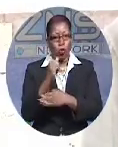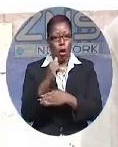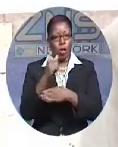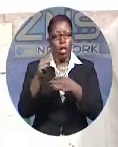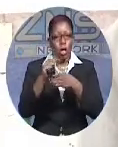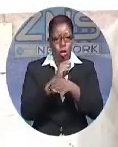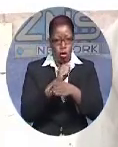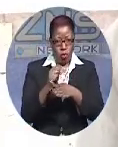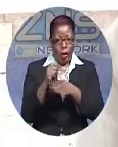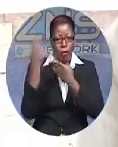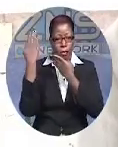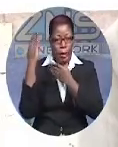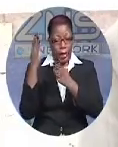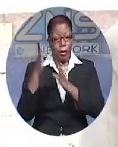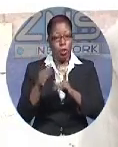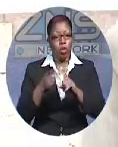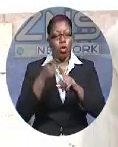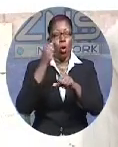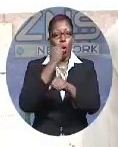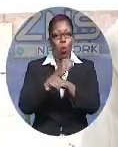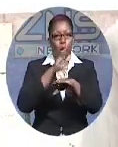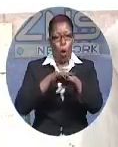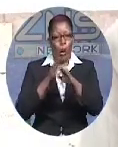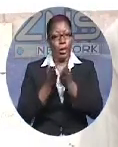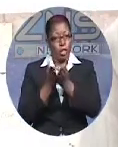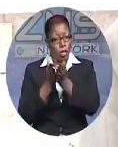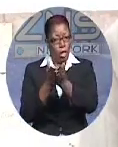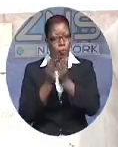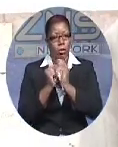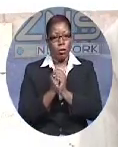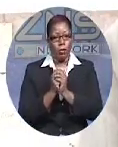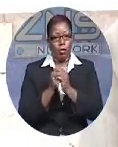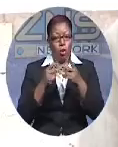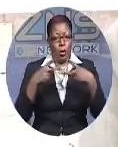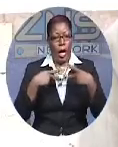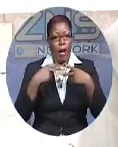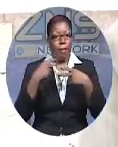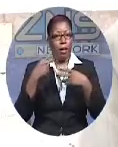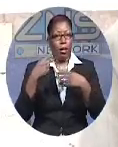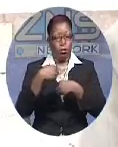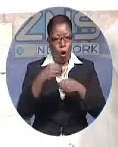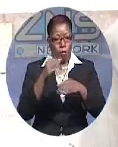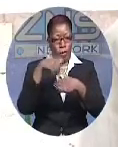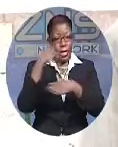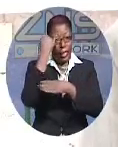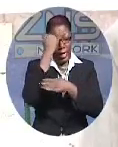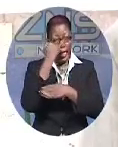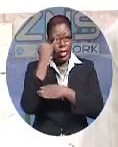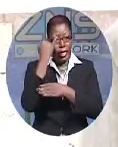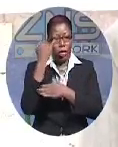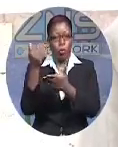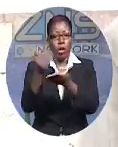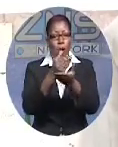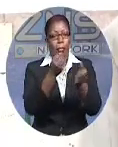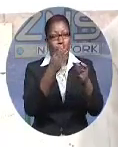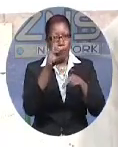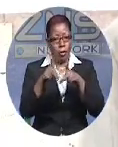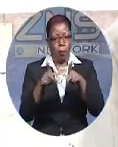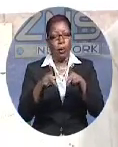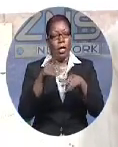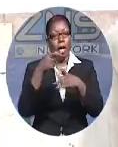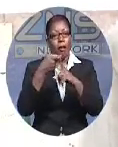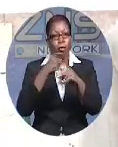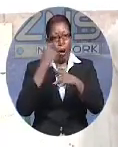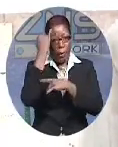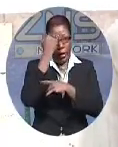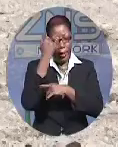ship? We presently have an office in India, and so we recruit heavily in India. So we thought that Bahamians need to